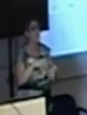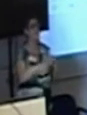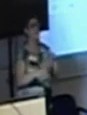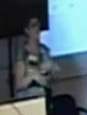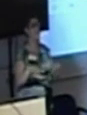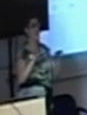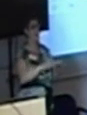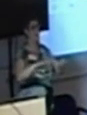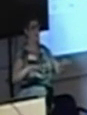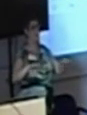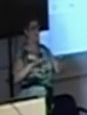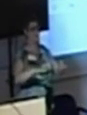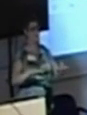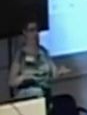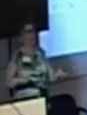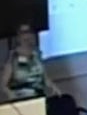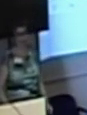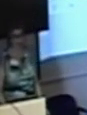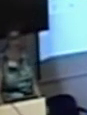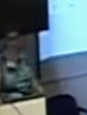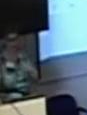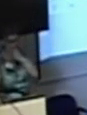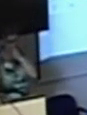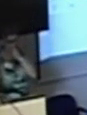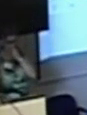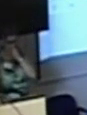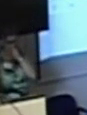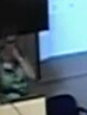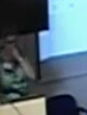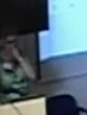probing to see how much he understands how they relate to each other.